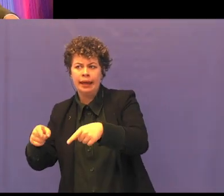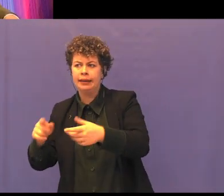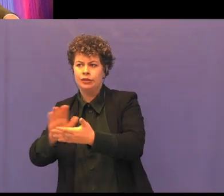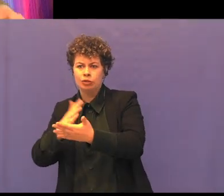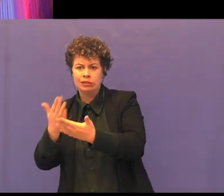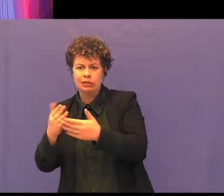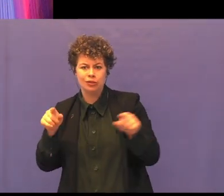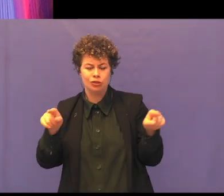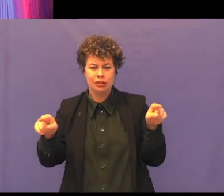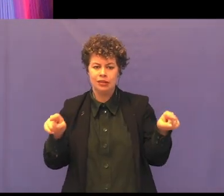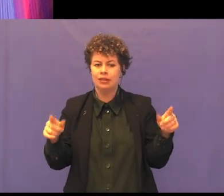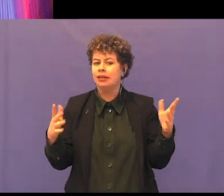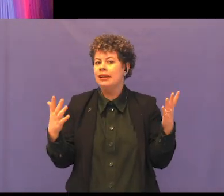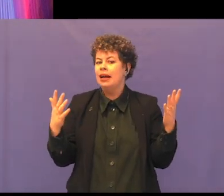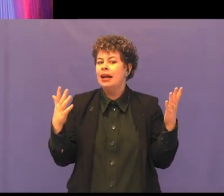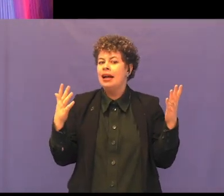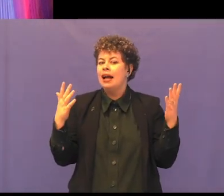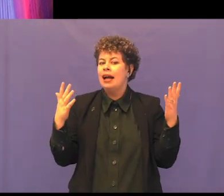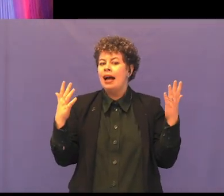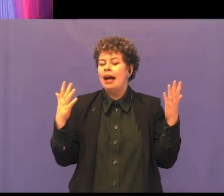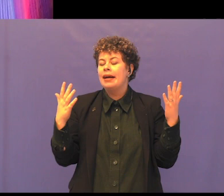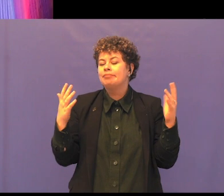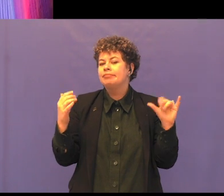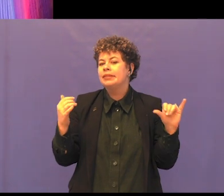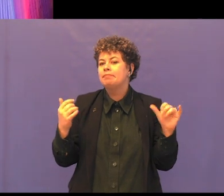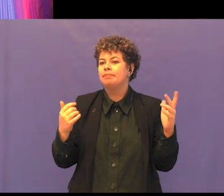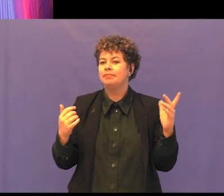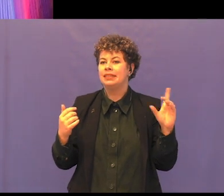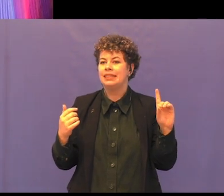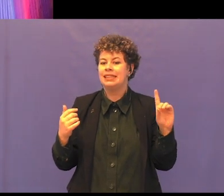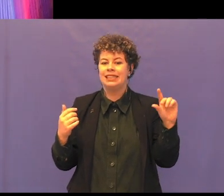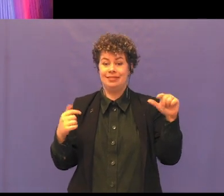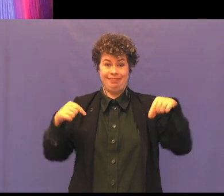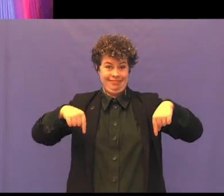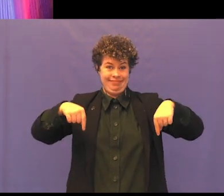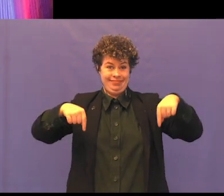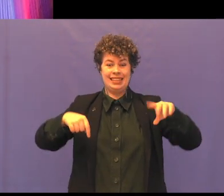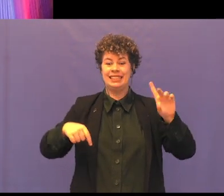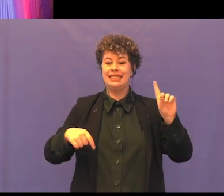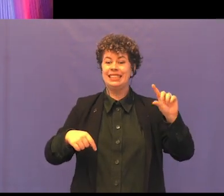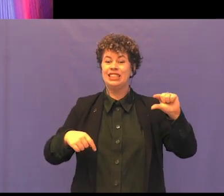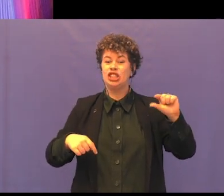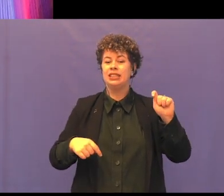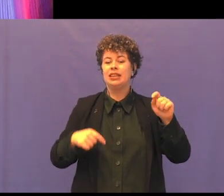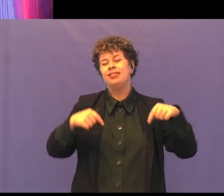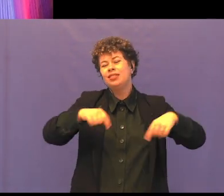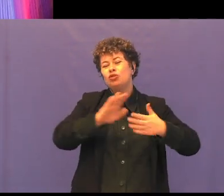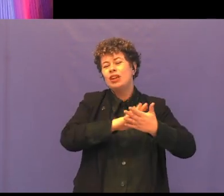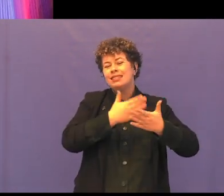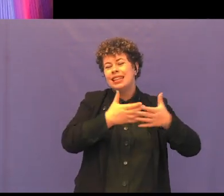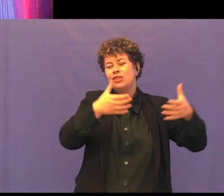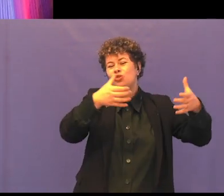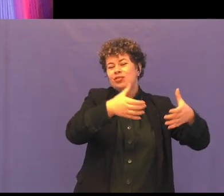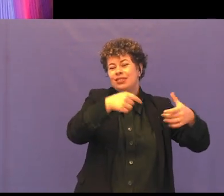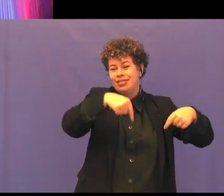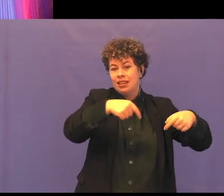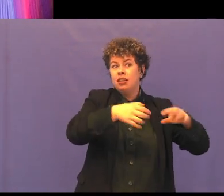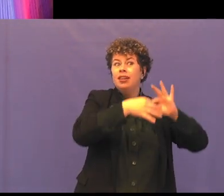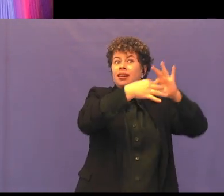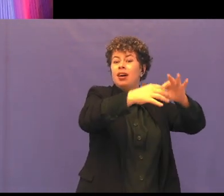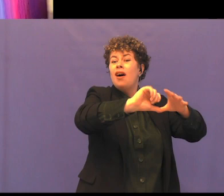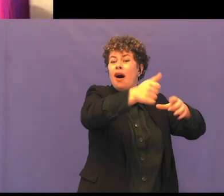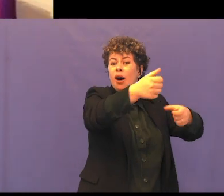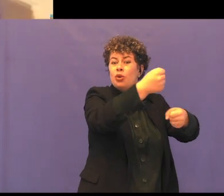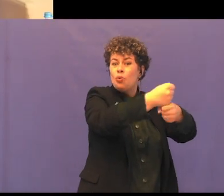Commission, and then, if you like, by form of sort of almost capillary action, it spreads from one section to people begin